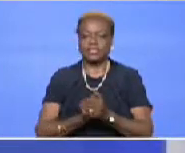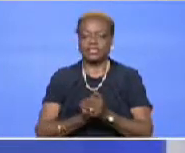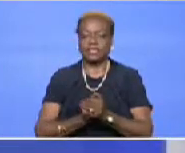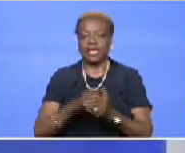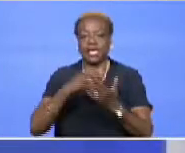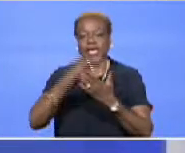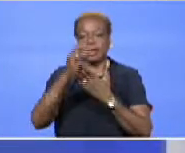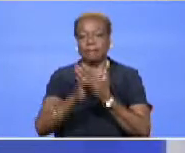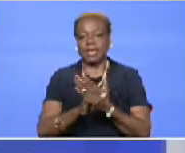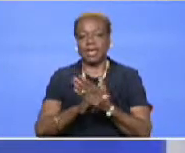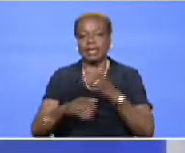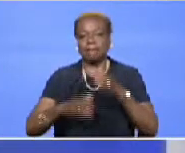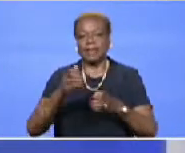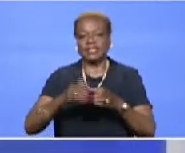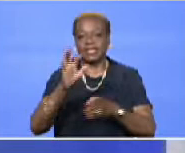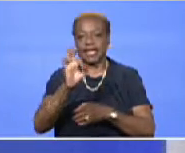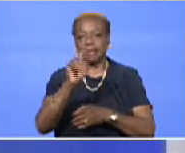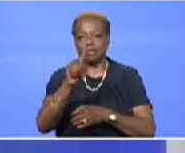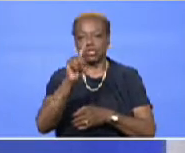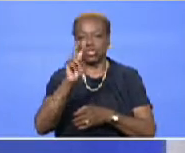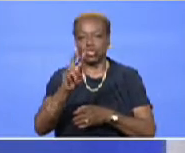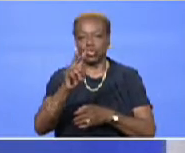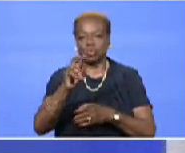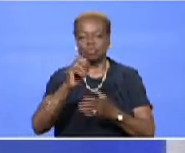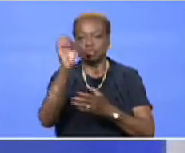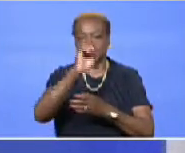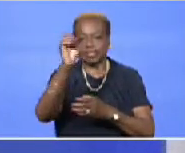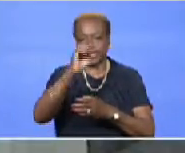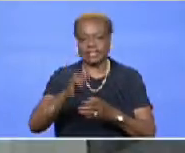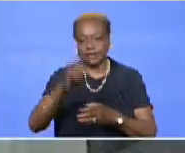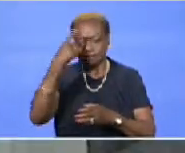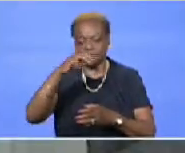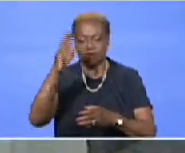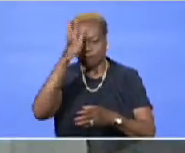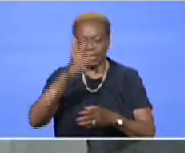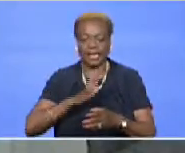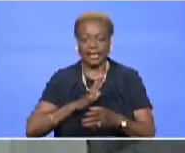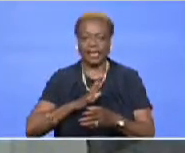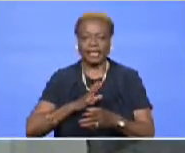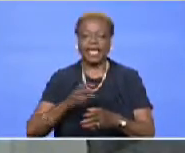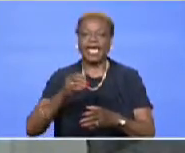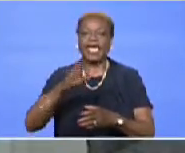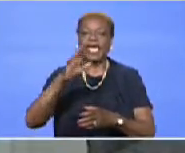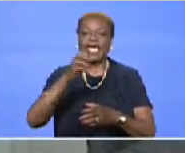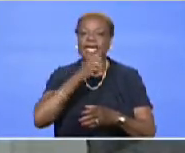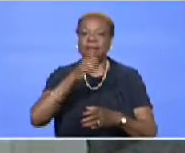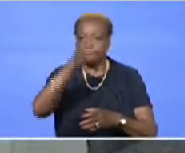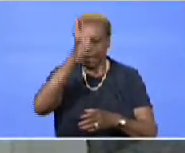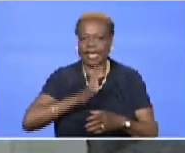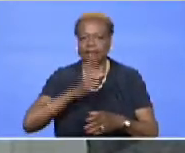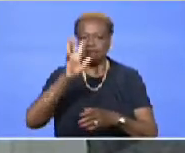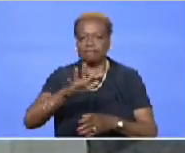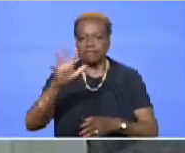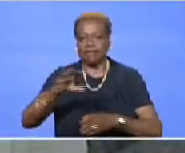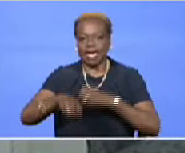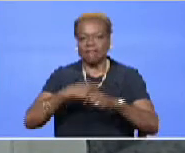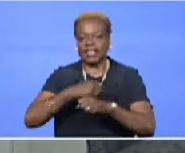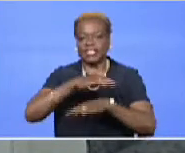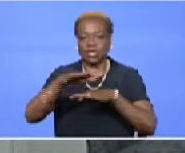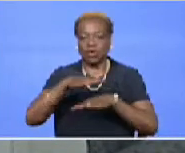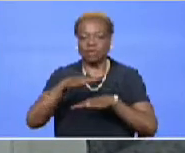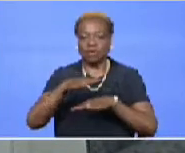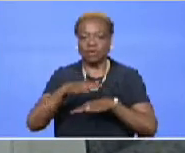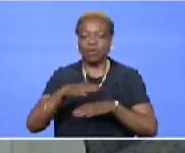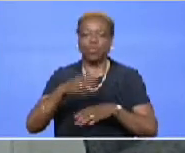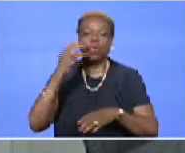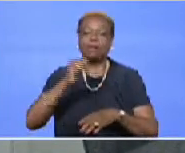in May compared to 9.2% for men. Men aged 55 years and over were slightly